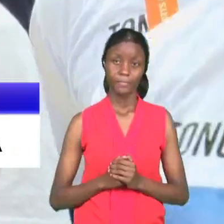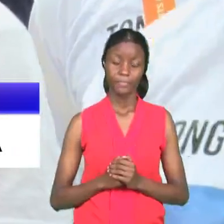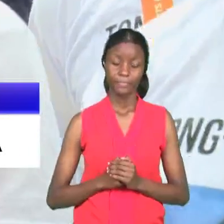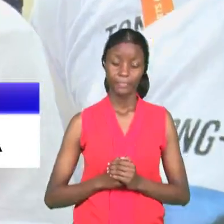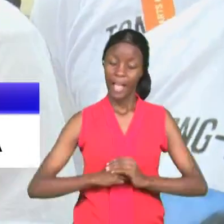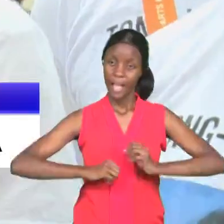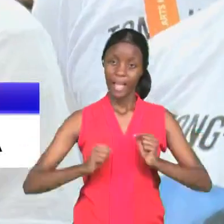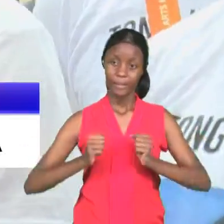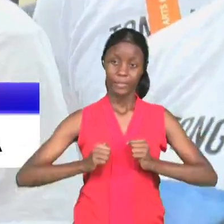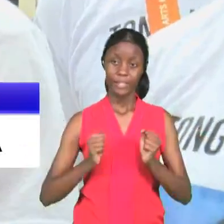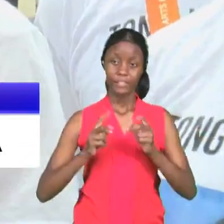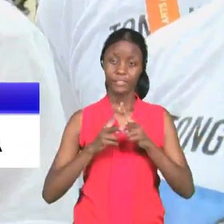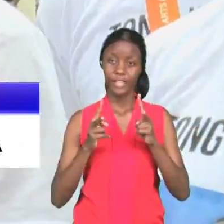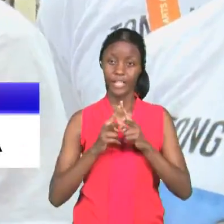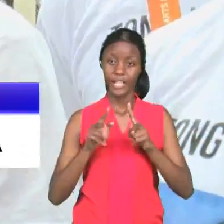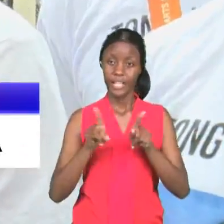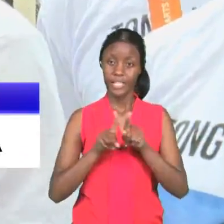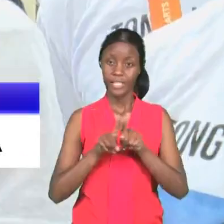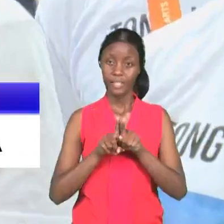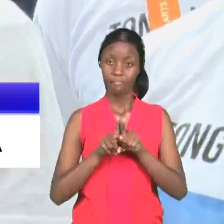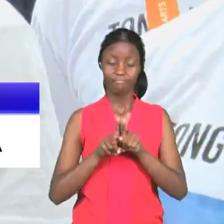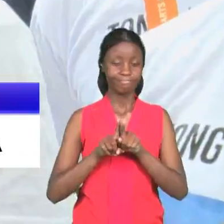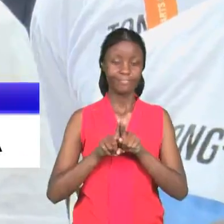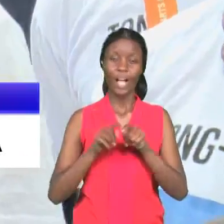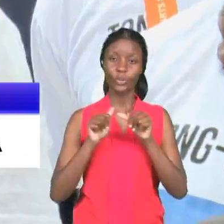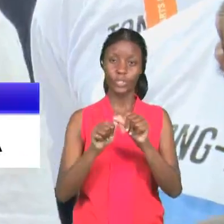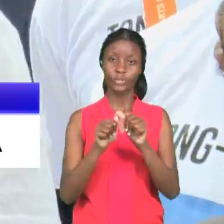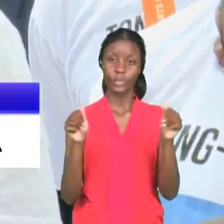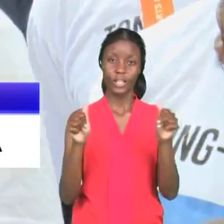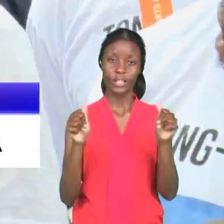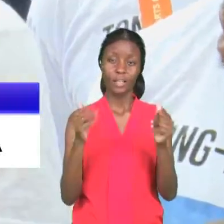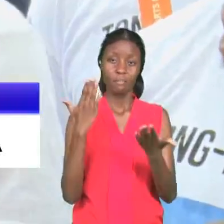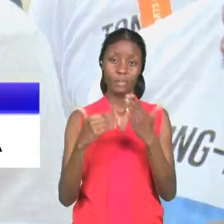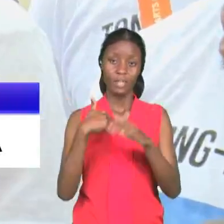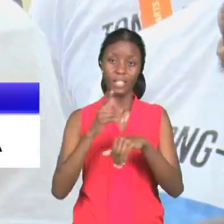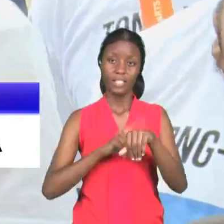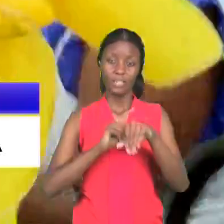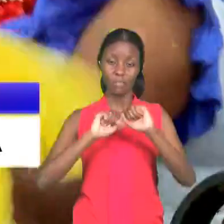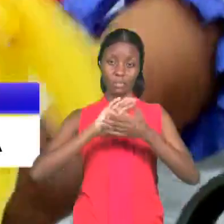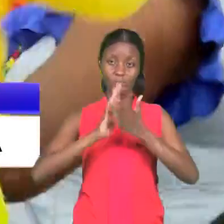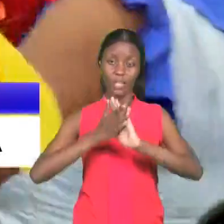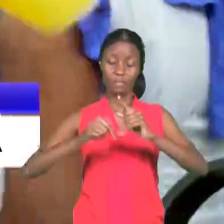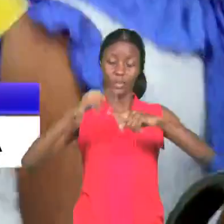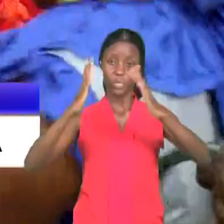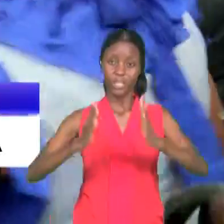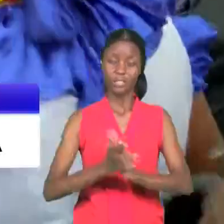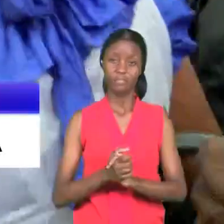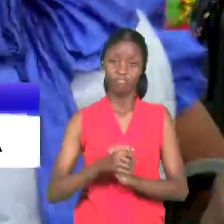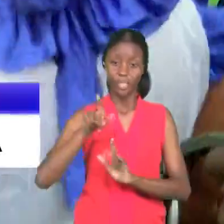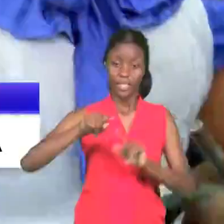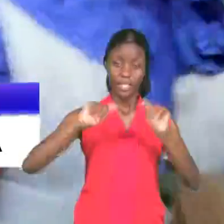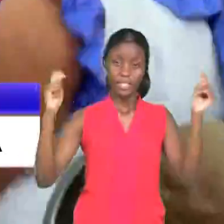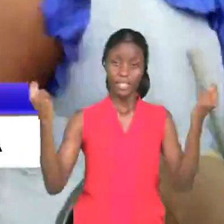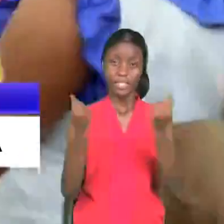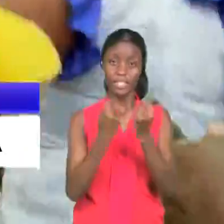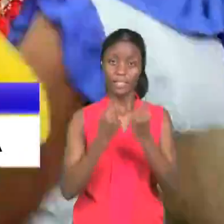happy and the graph inapanda vizuri. Hopefully next time we're going to be the champions. The team was